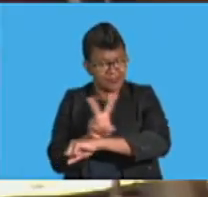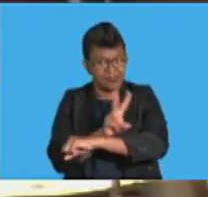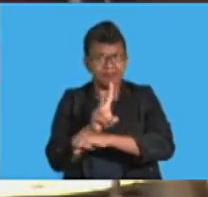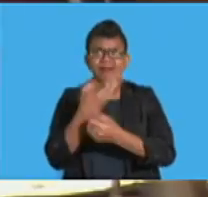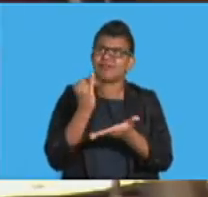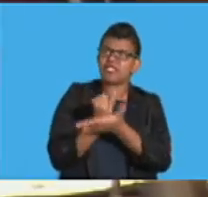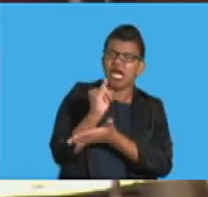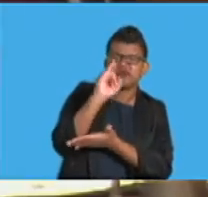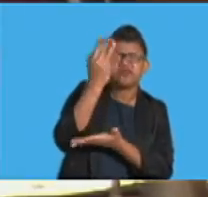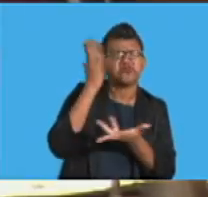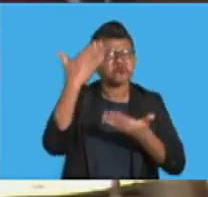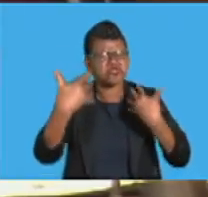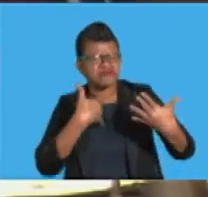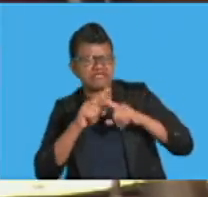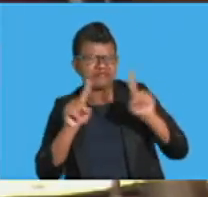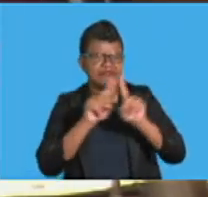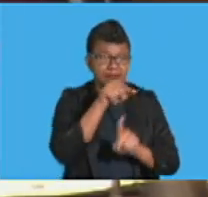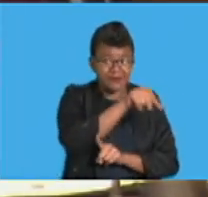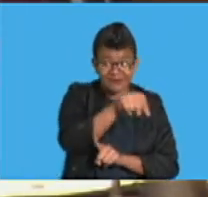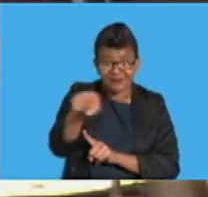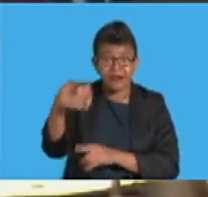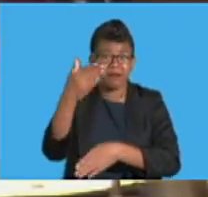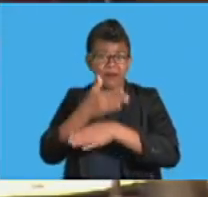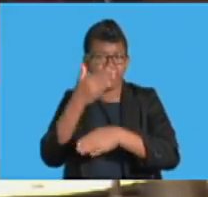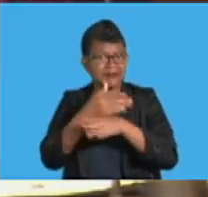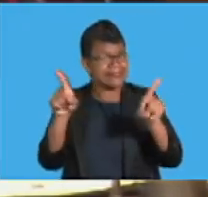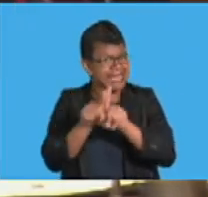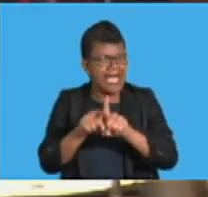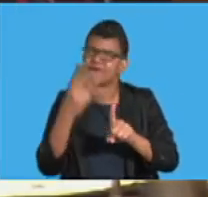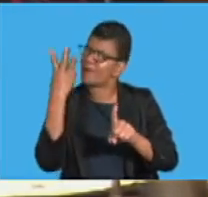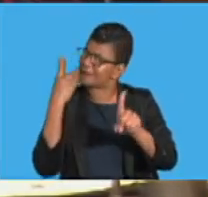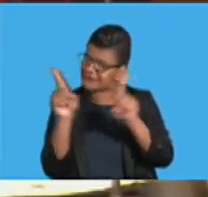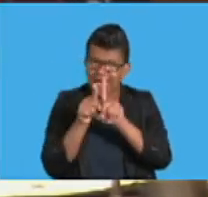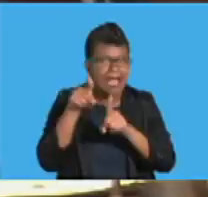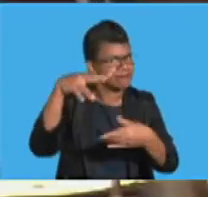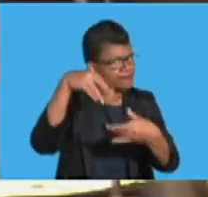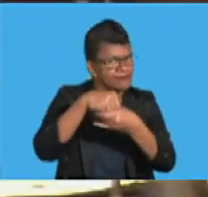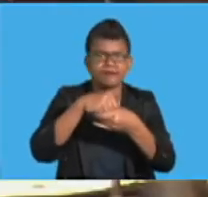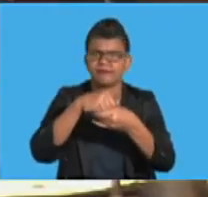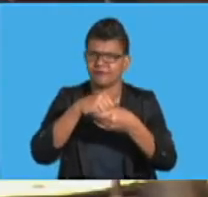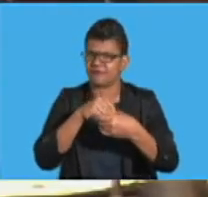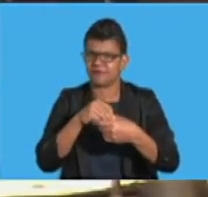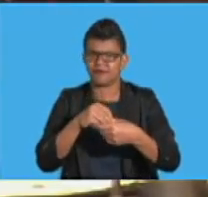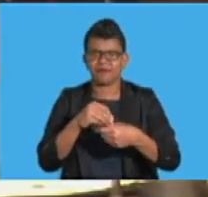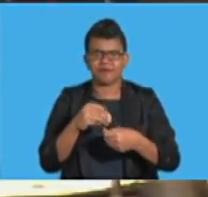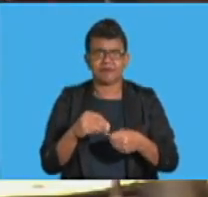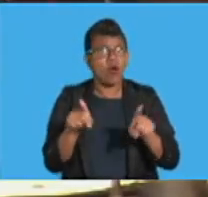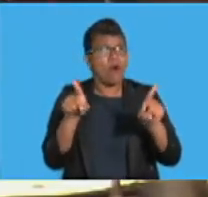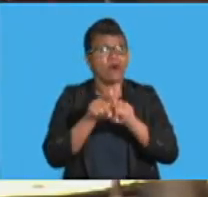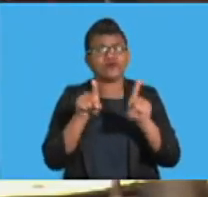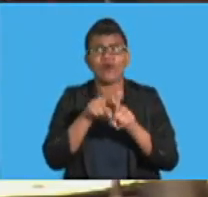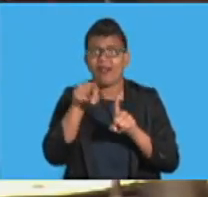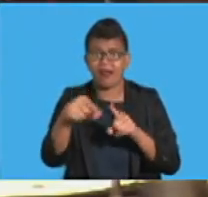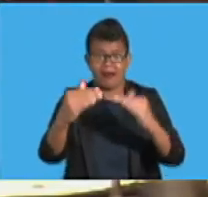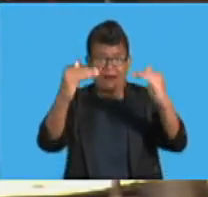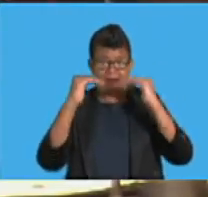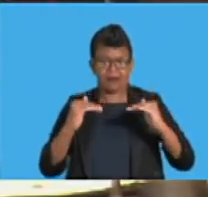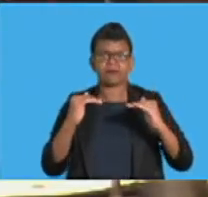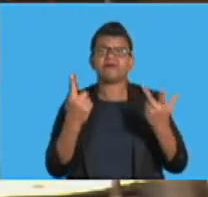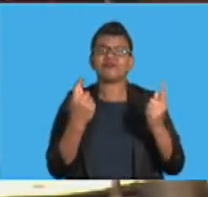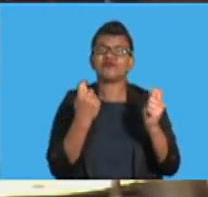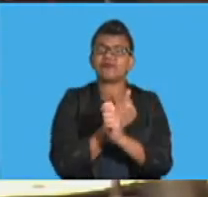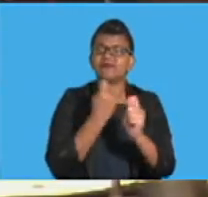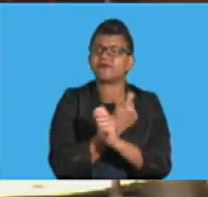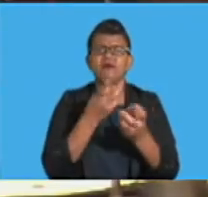well. We are committed to promoting the green economy through supporting a greater understanding of climate change and mitigation through our school curriculum and